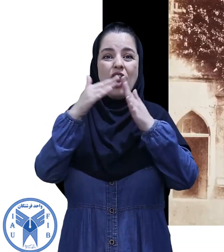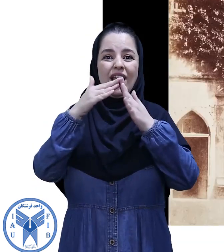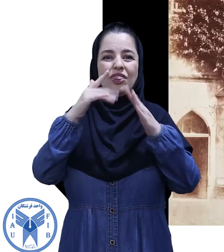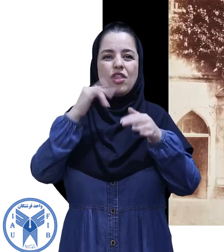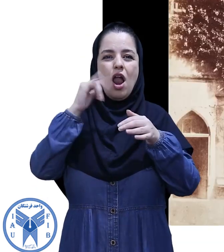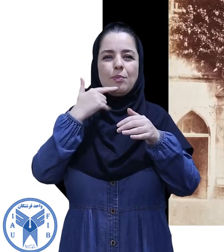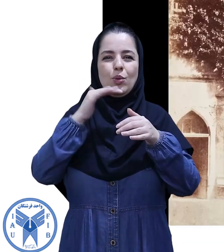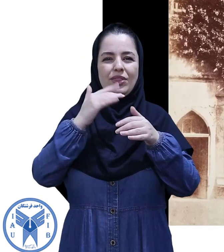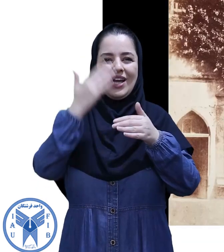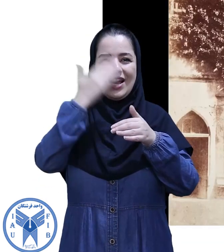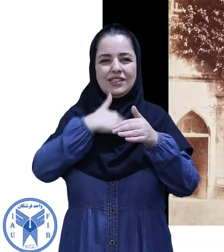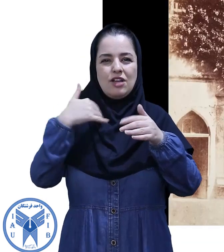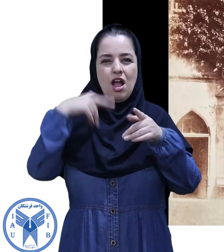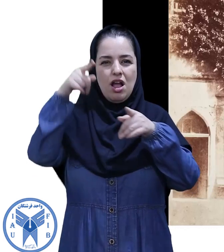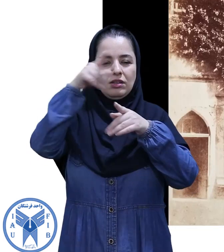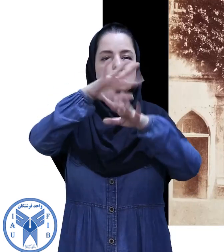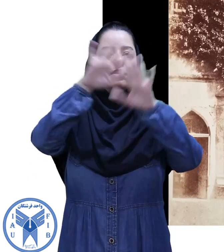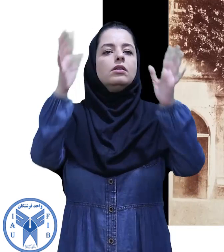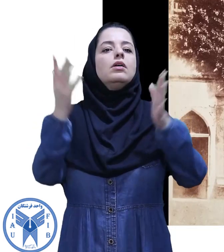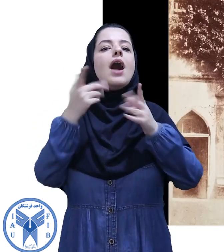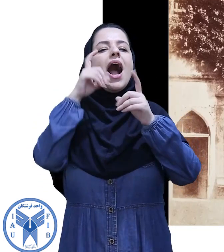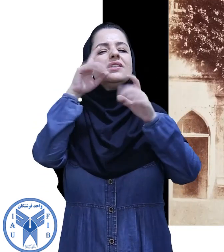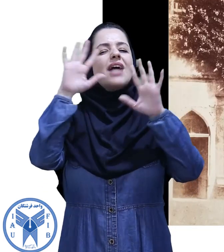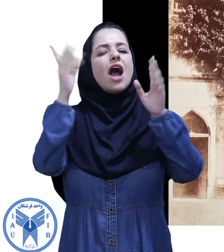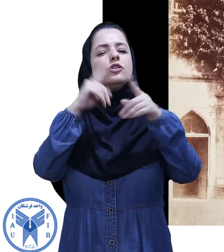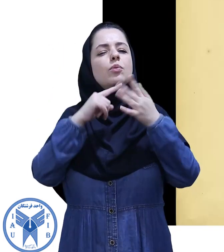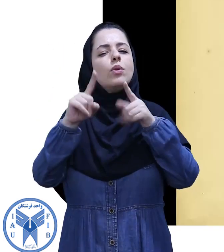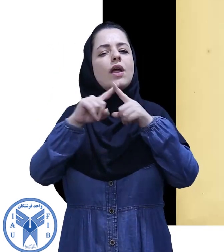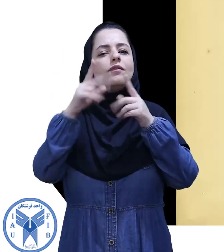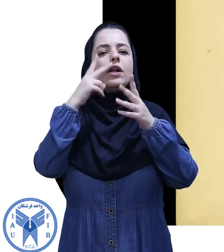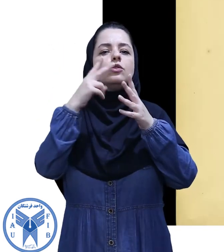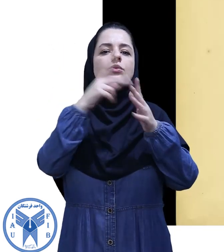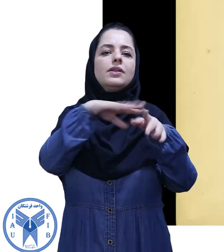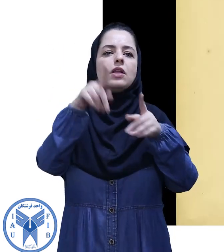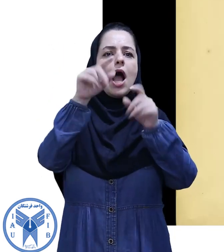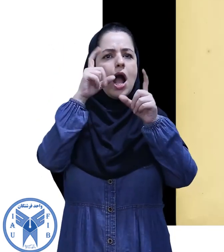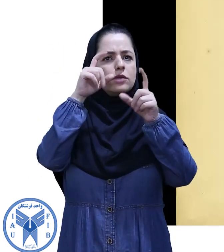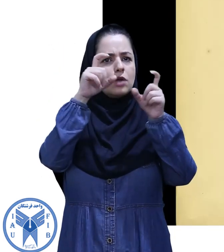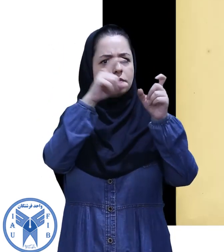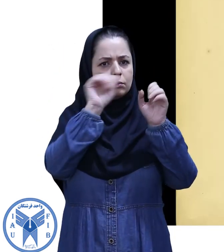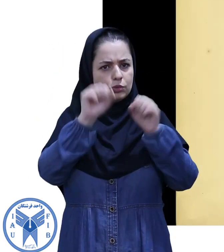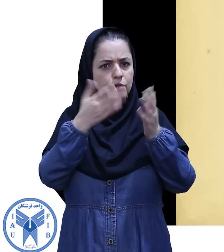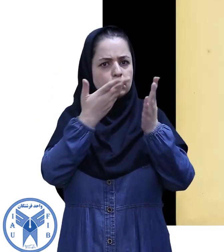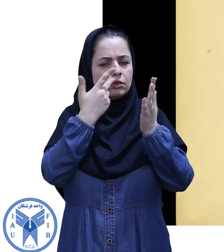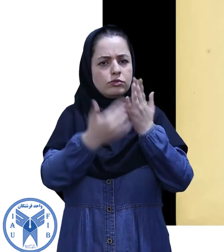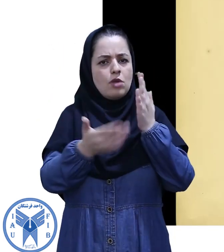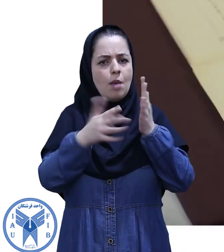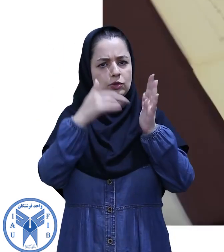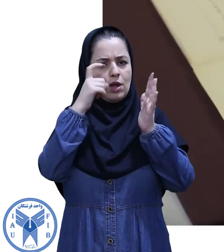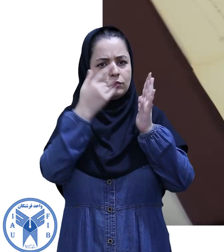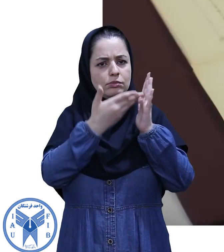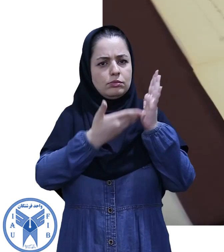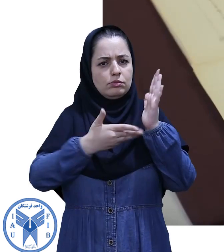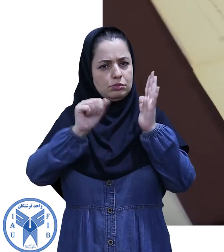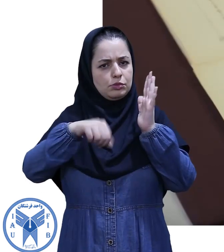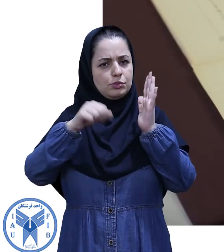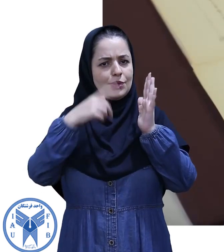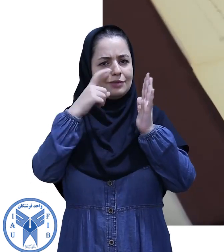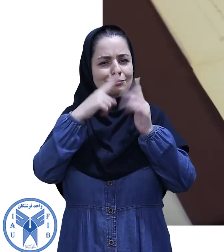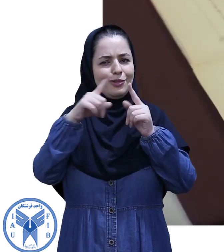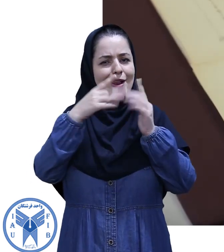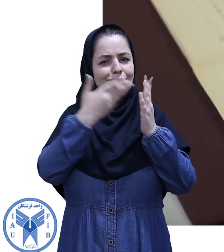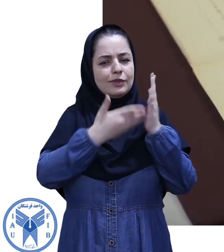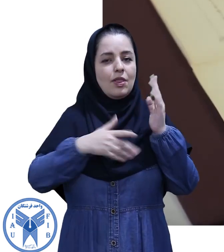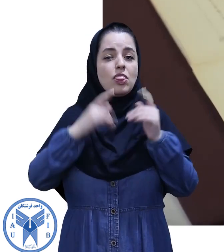mostly showing Talbot's home at Laycock Abbey. And each of the photographs is meant to display one